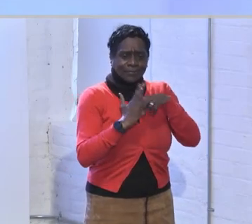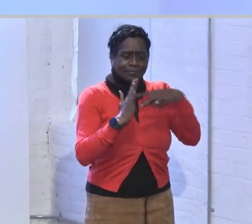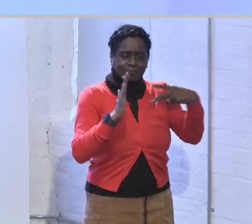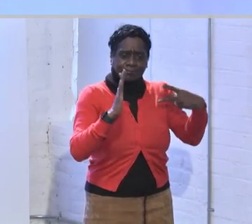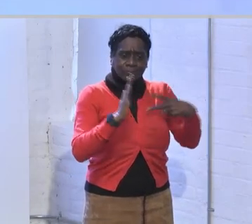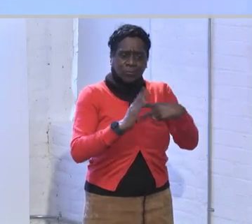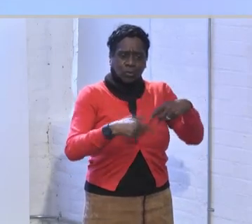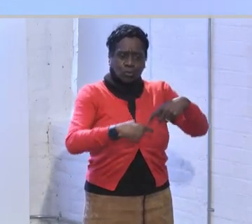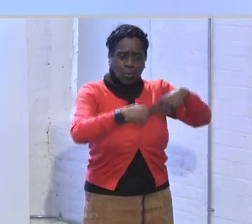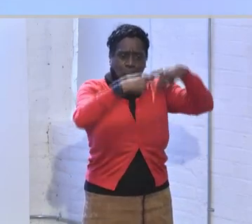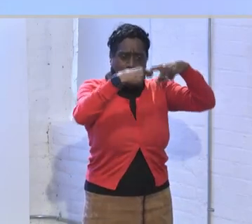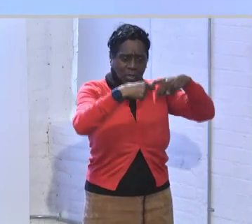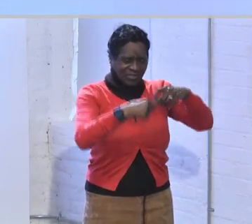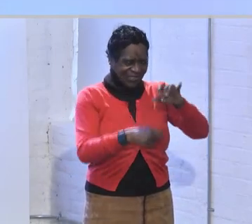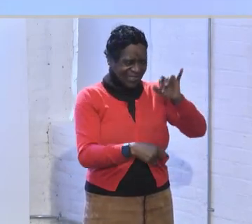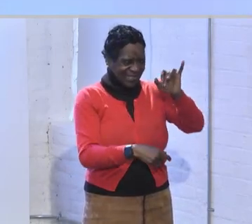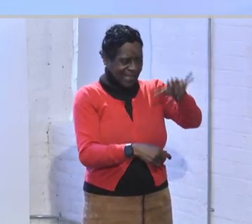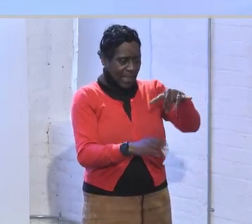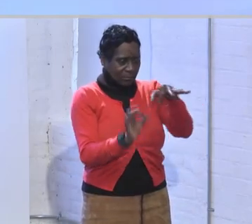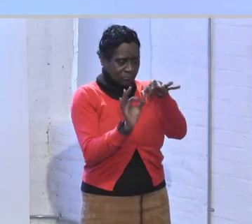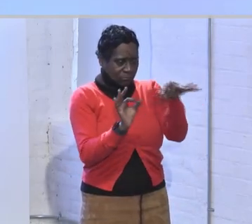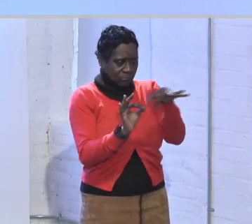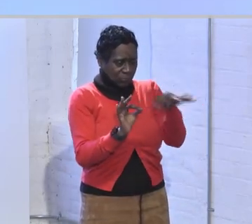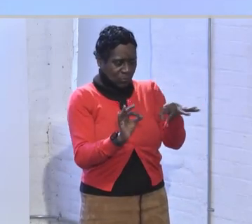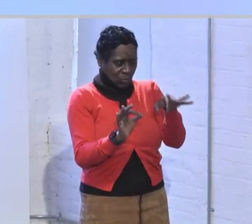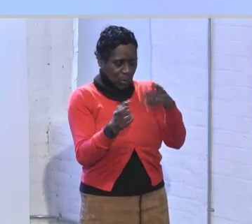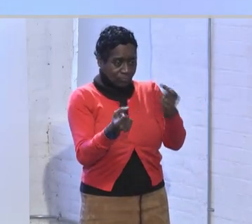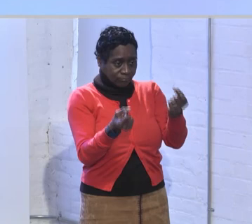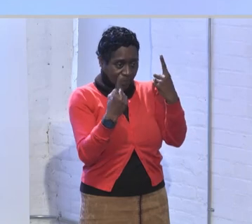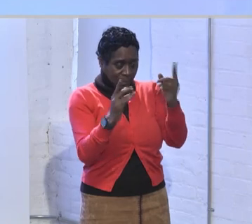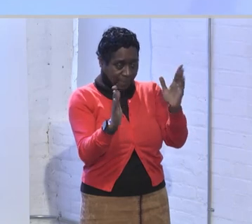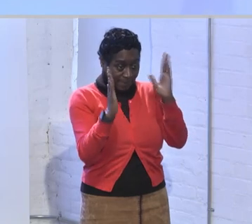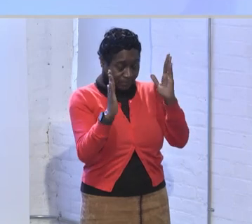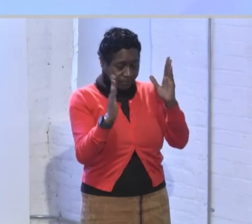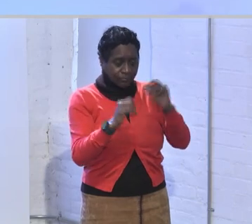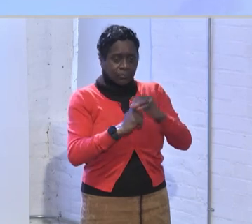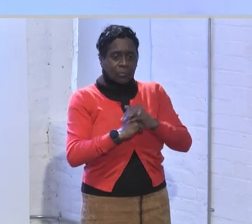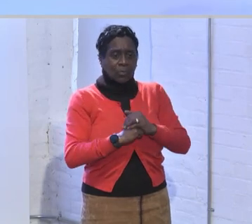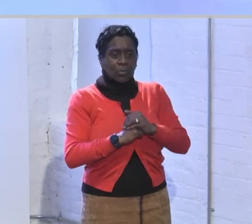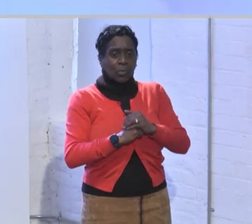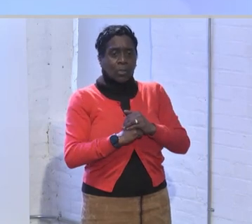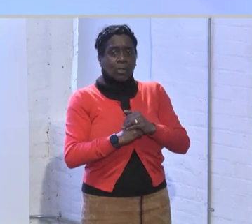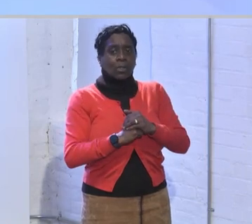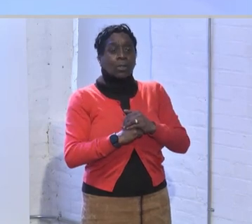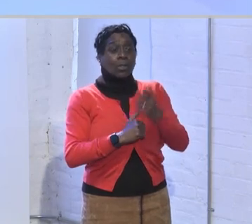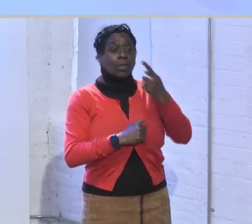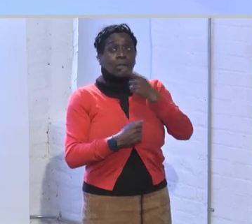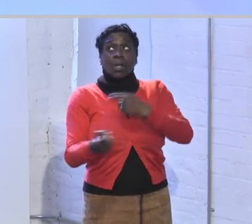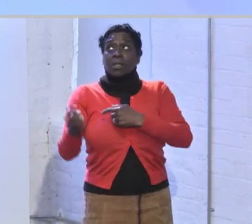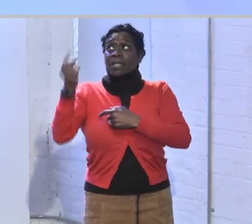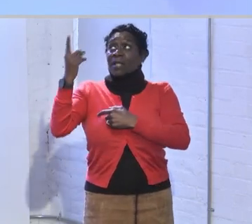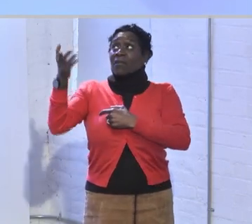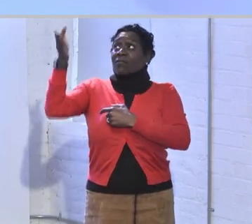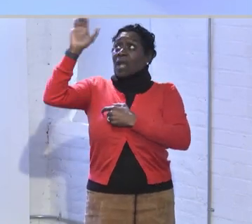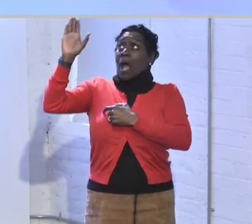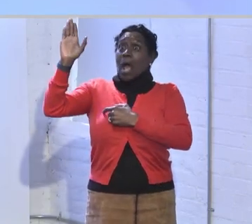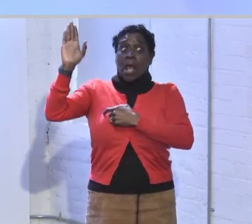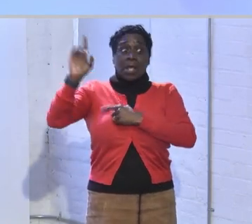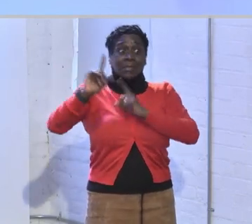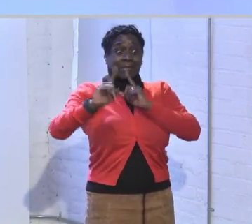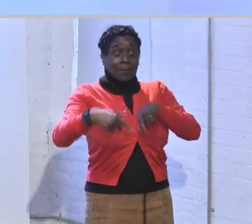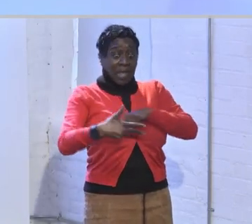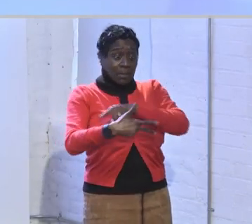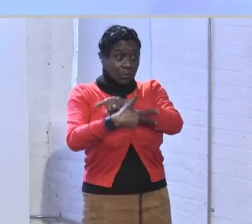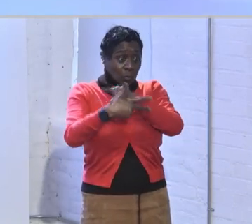So pause for a moment and listen carefully what I'm going to say. The understanding of God's commandments,